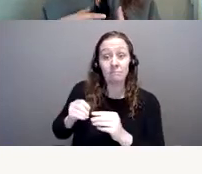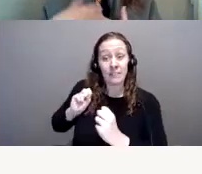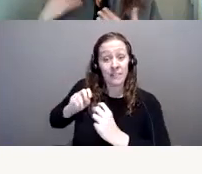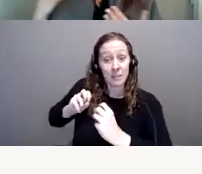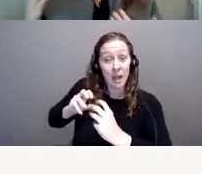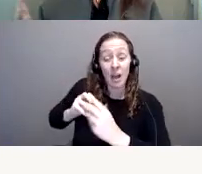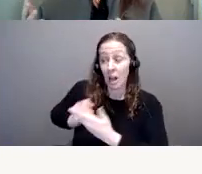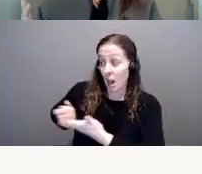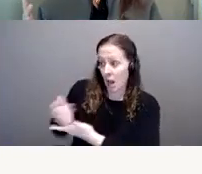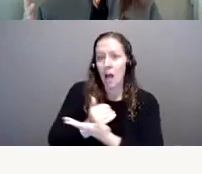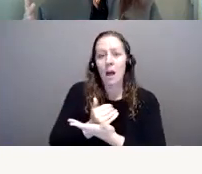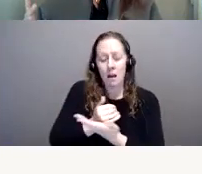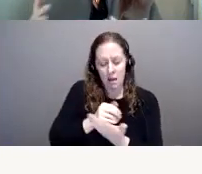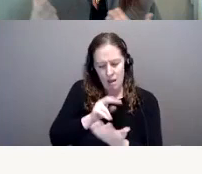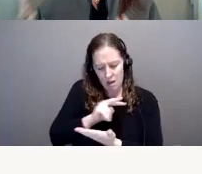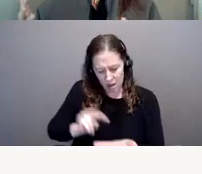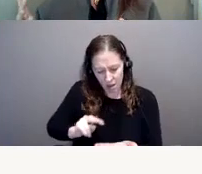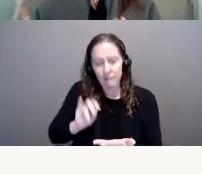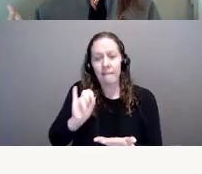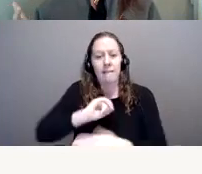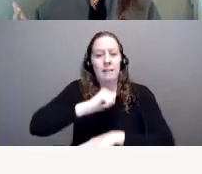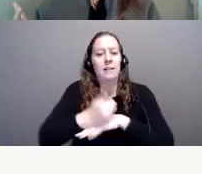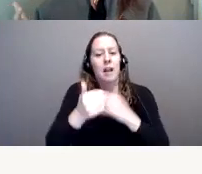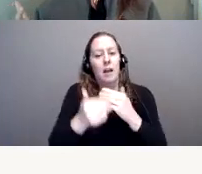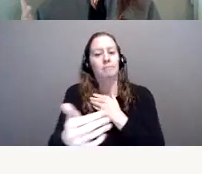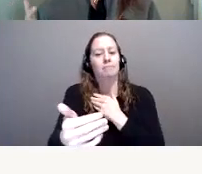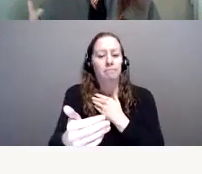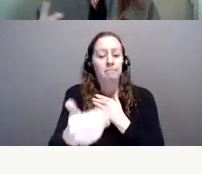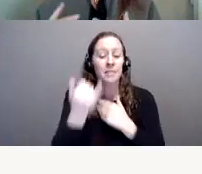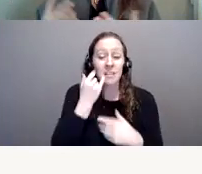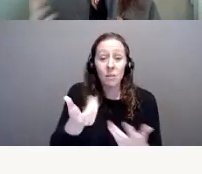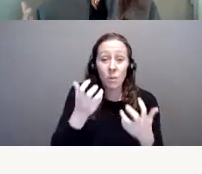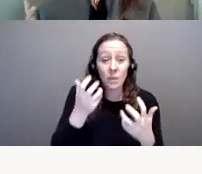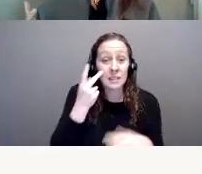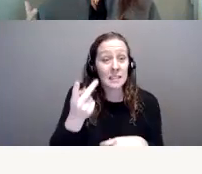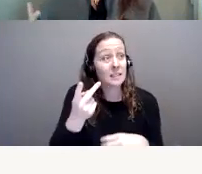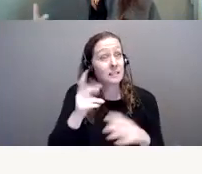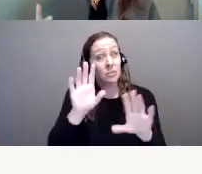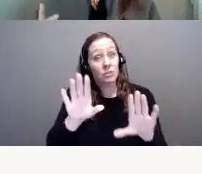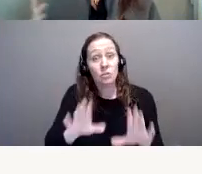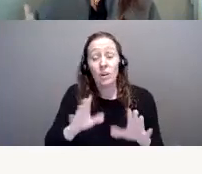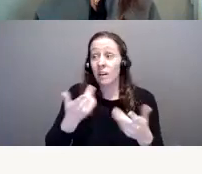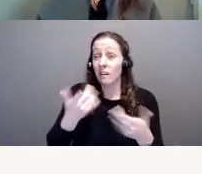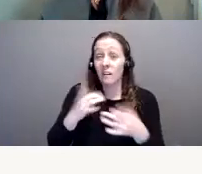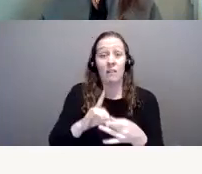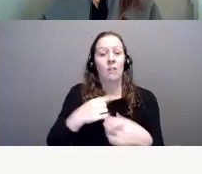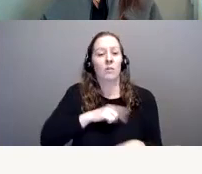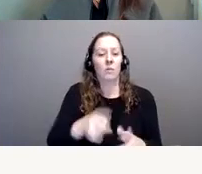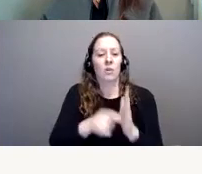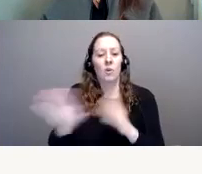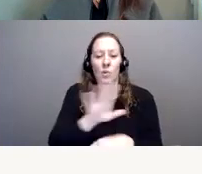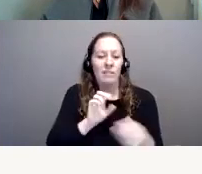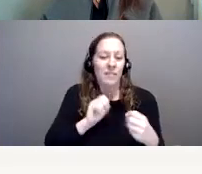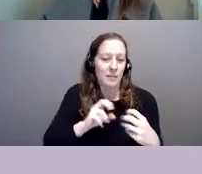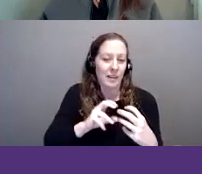keep seeing great and relevant webinars, we need your feedback. We want your feedback,